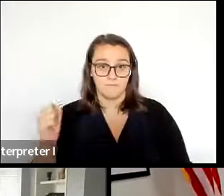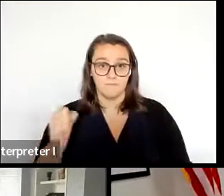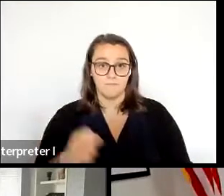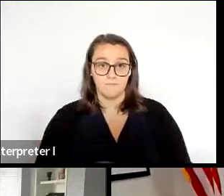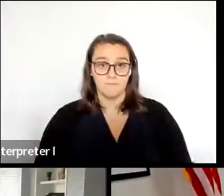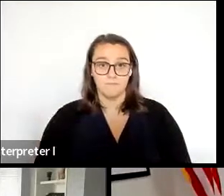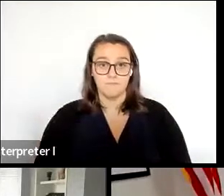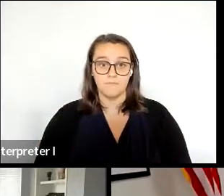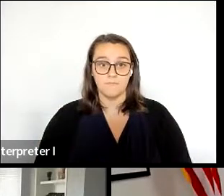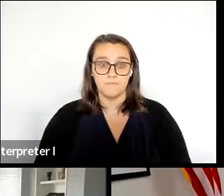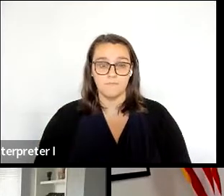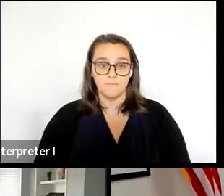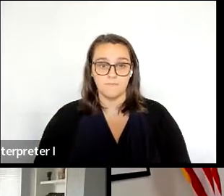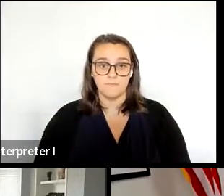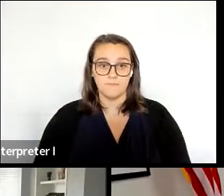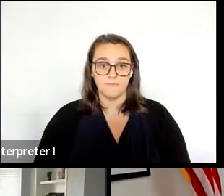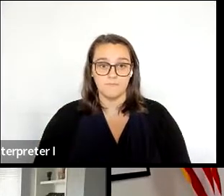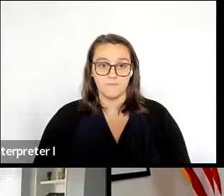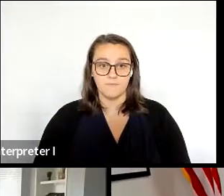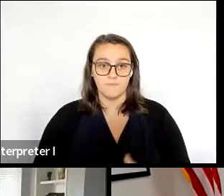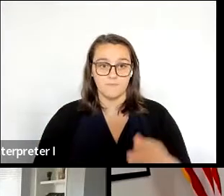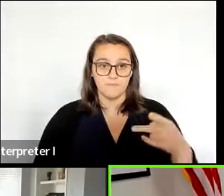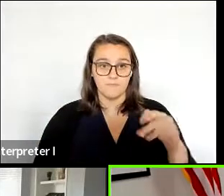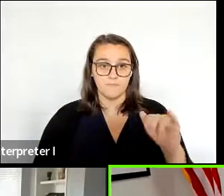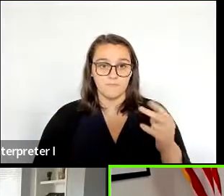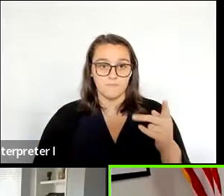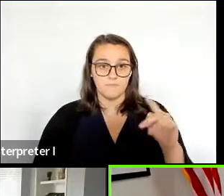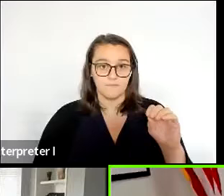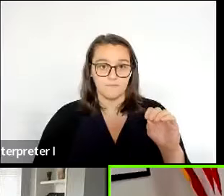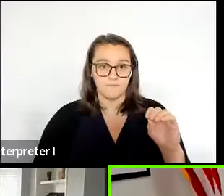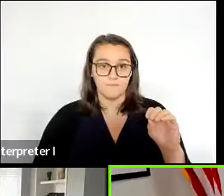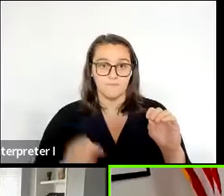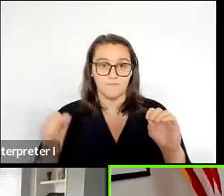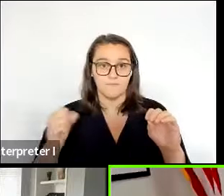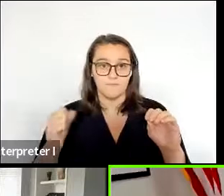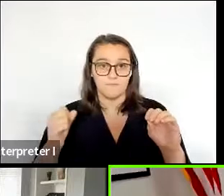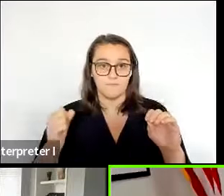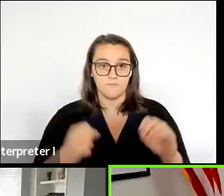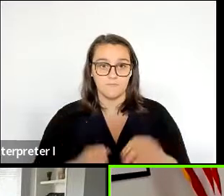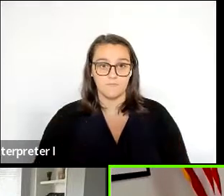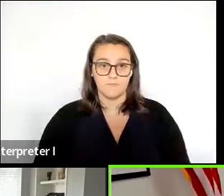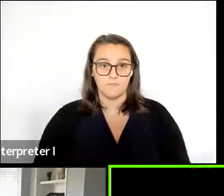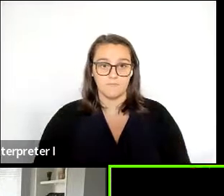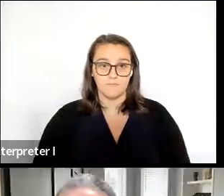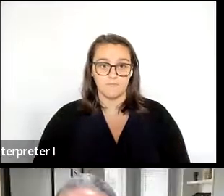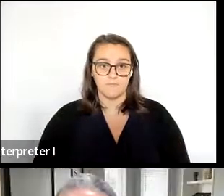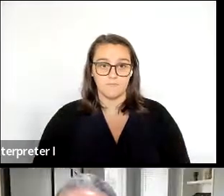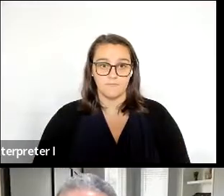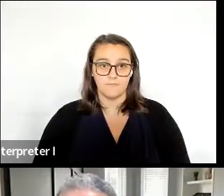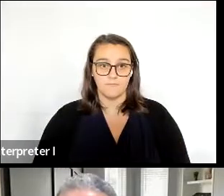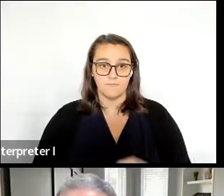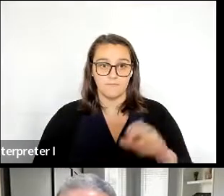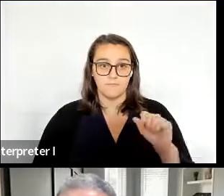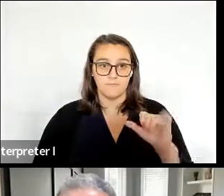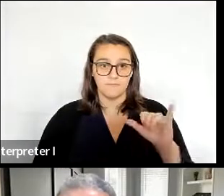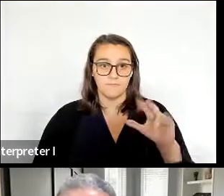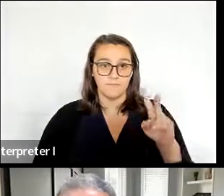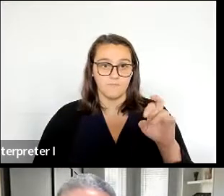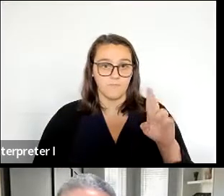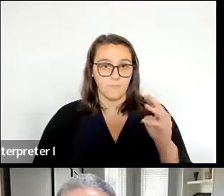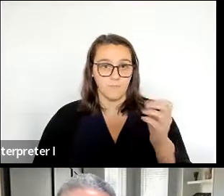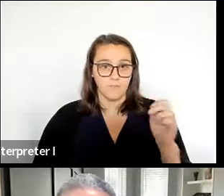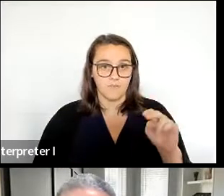votes yes. Councilmember Pinto. Yes. Councilmember Pinto votes yes. Councilmember Silverman.